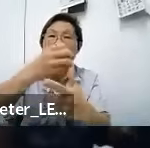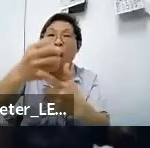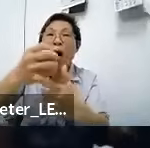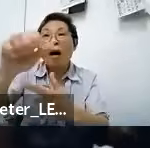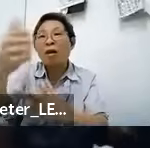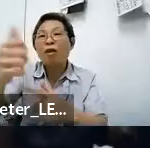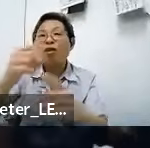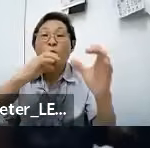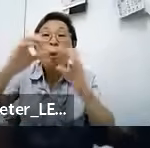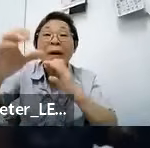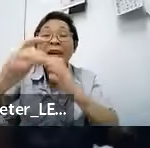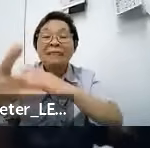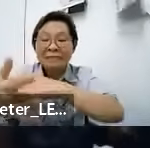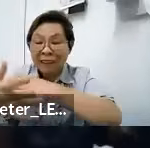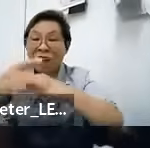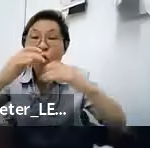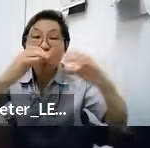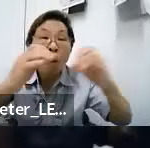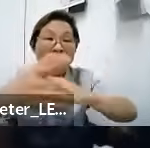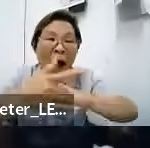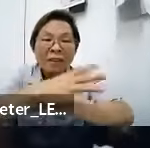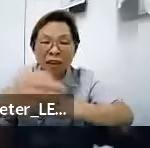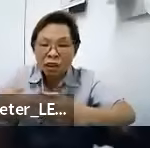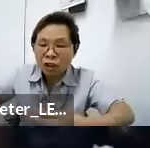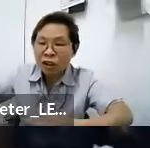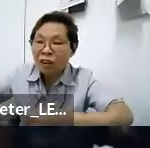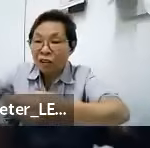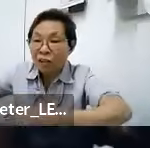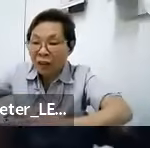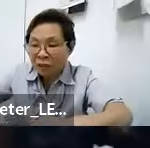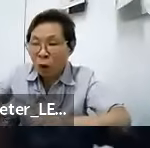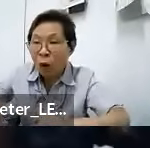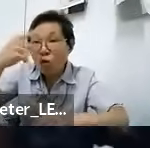communication technique and giving the opportunity for our